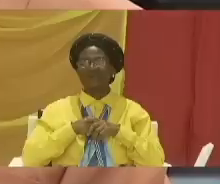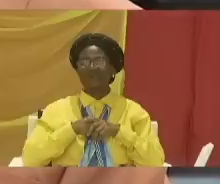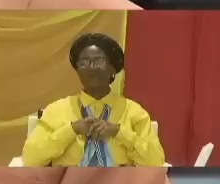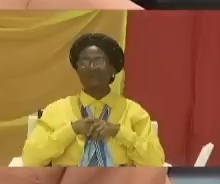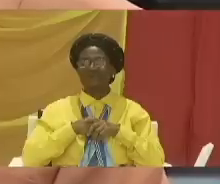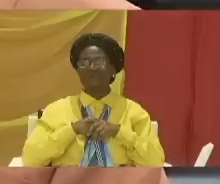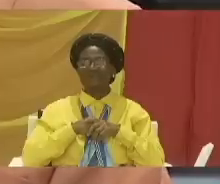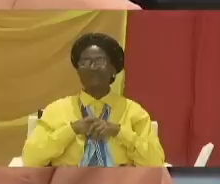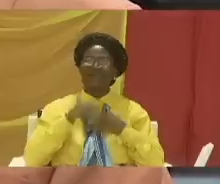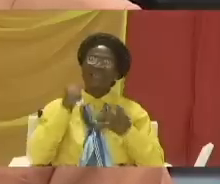Amen.